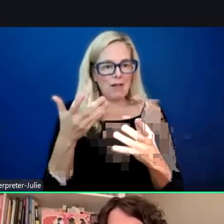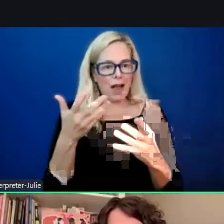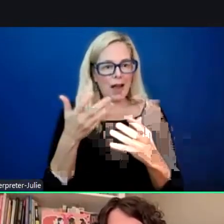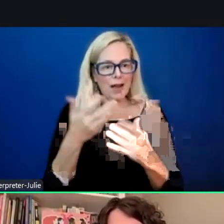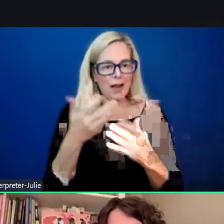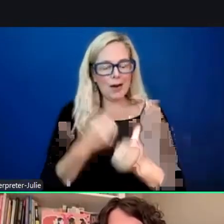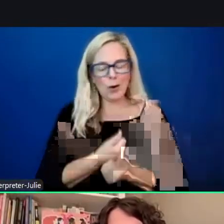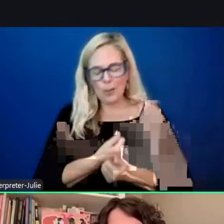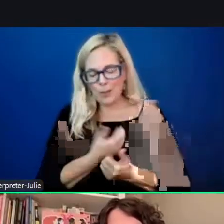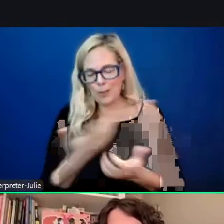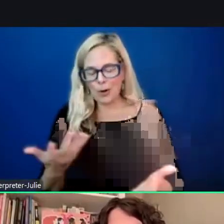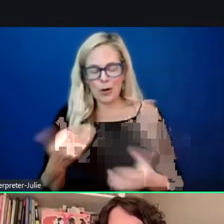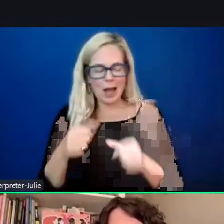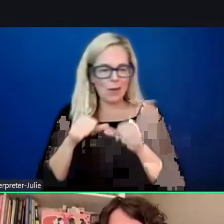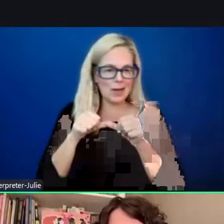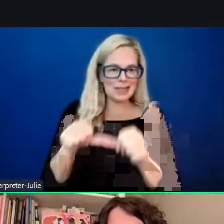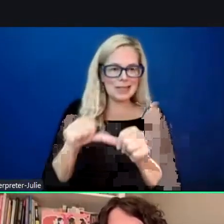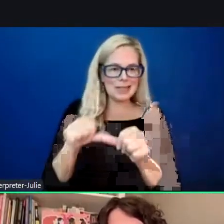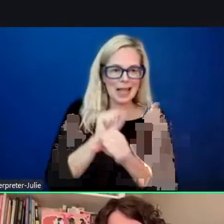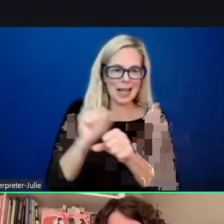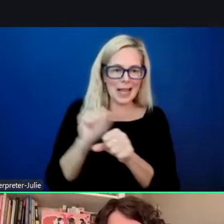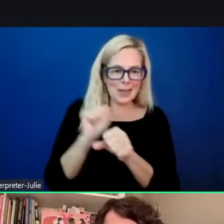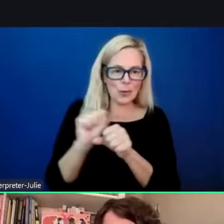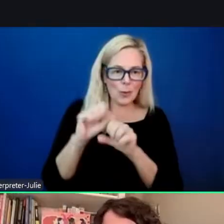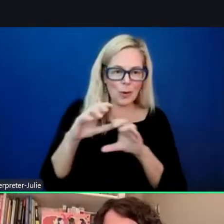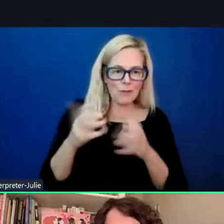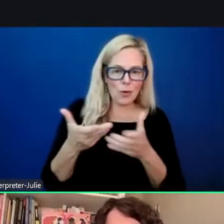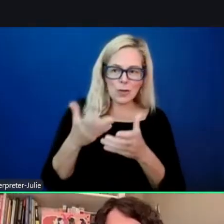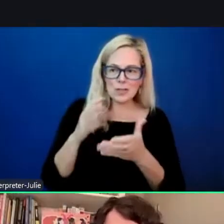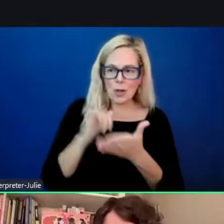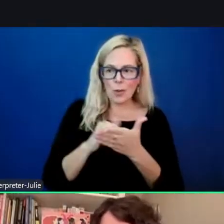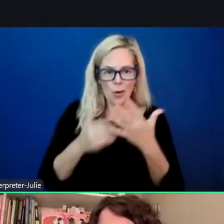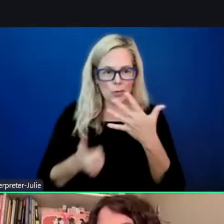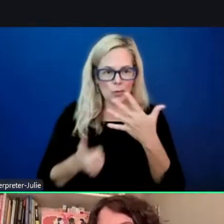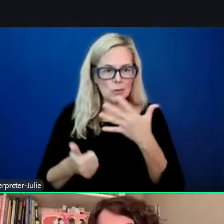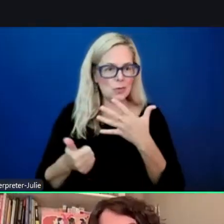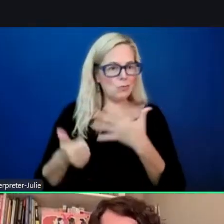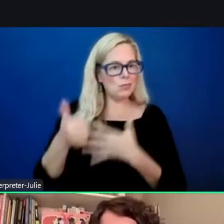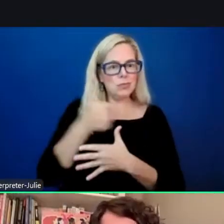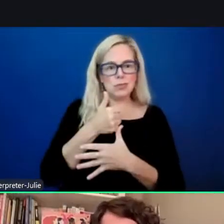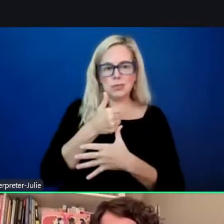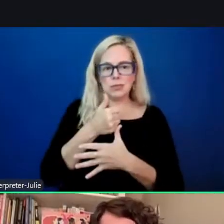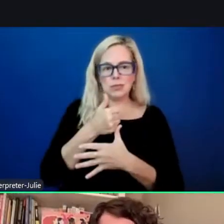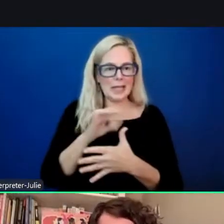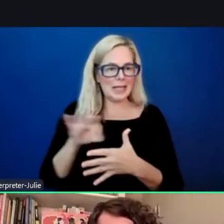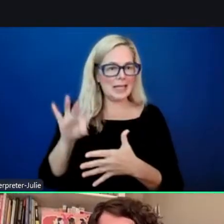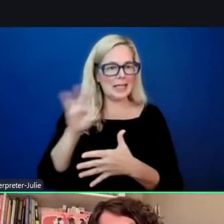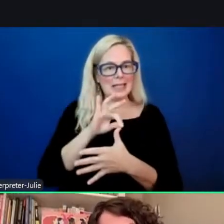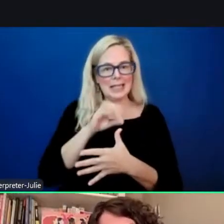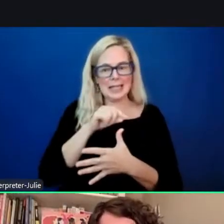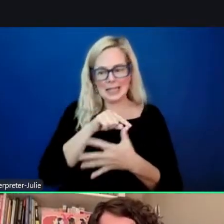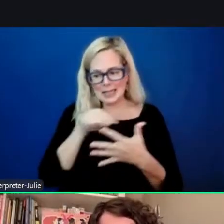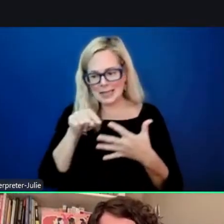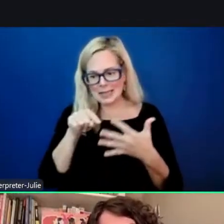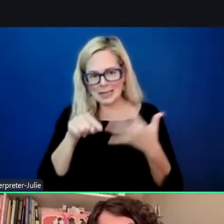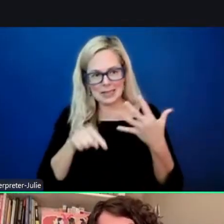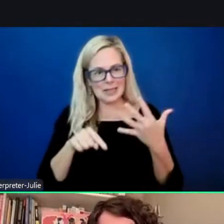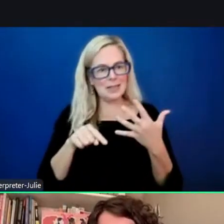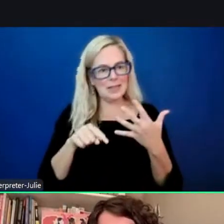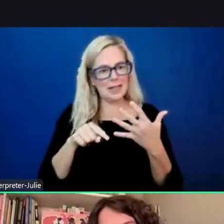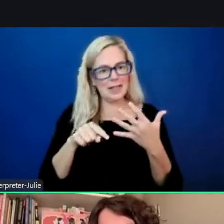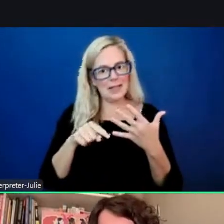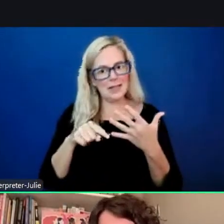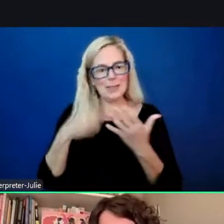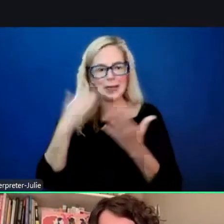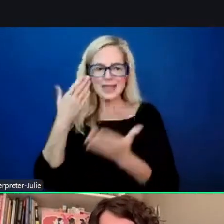So I think tying to some of those key areas that are just very strategically important, and proving that with data